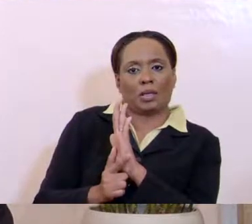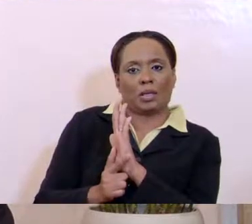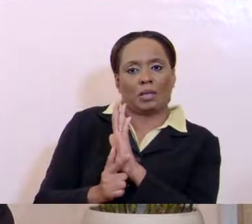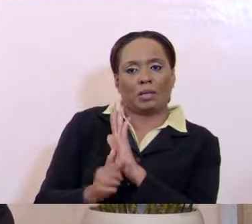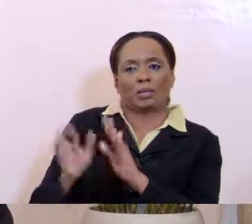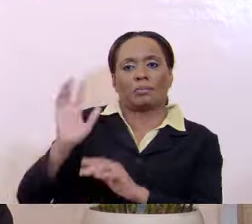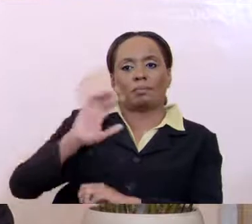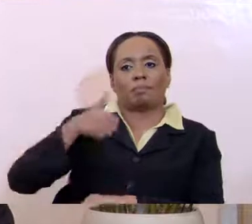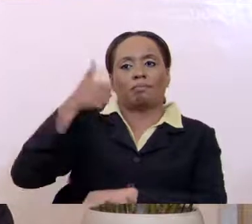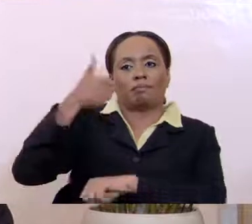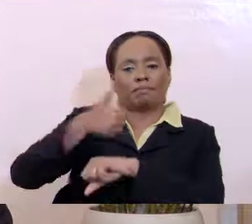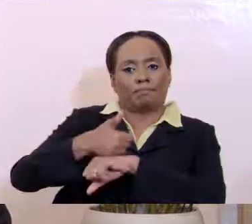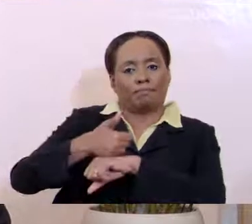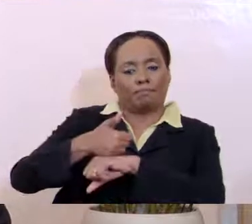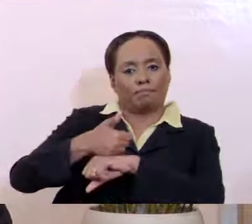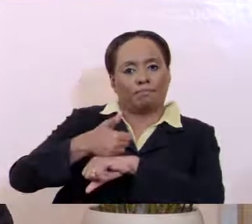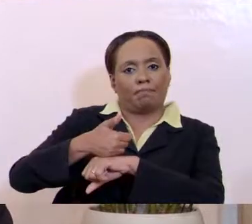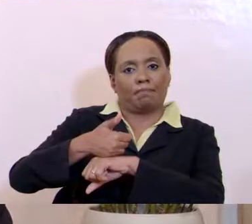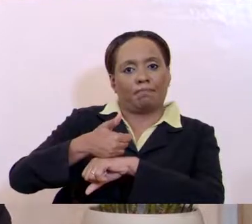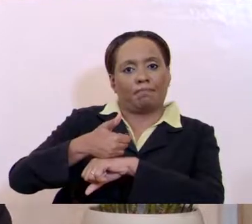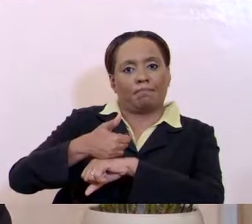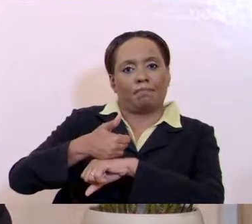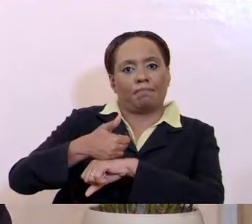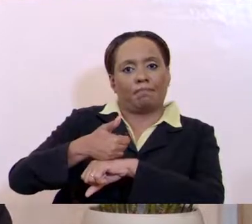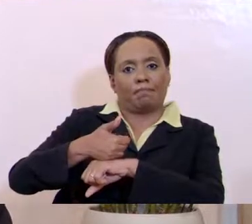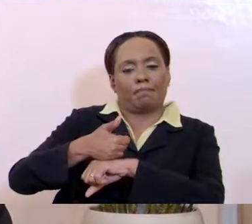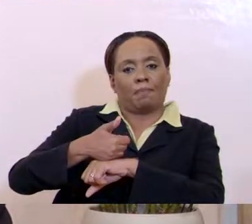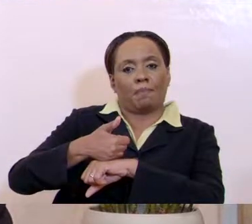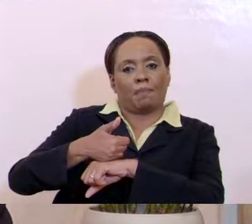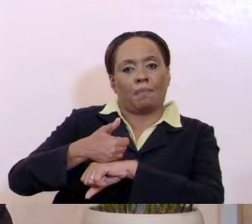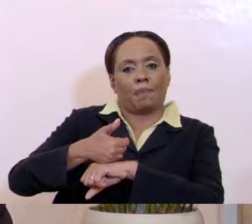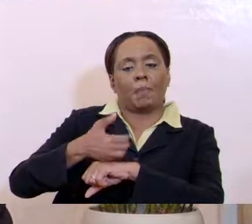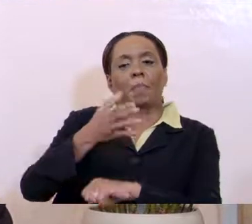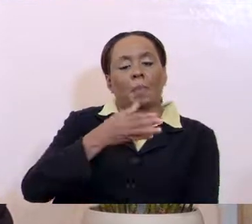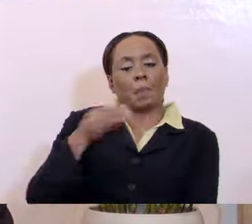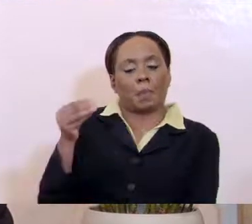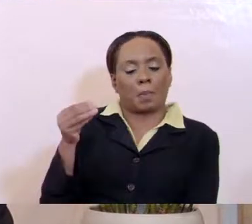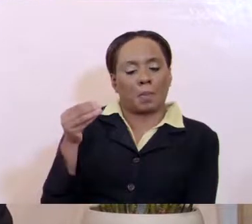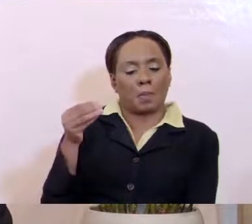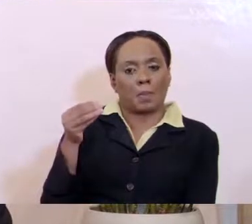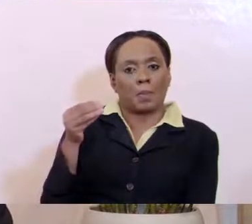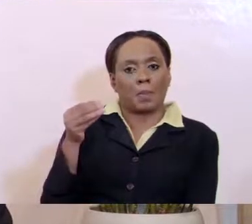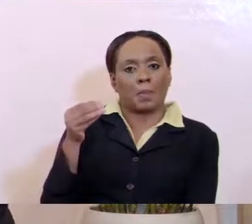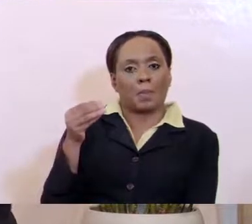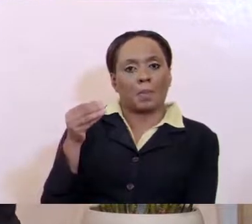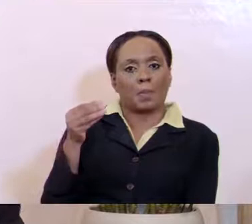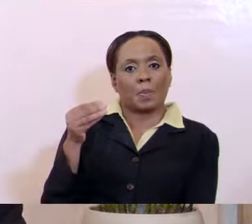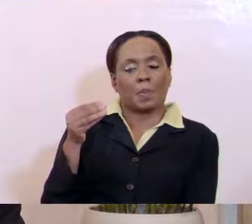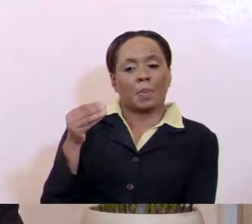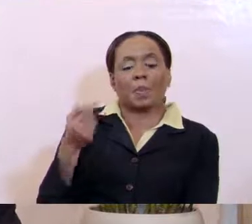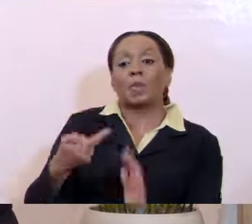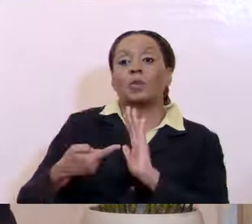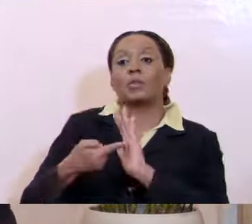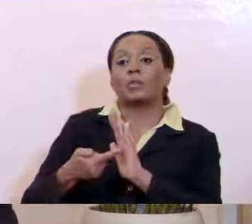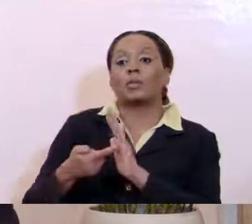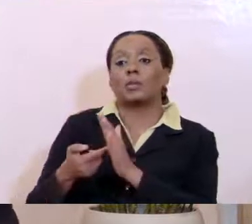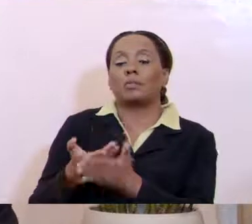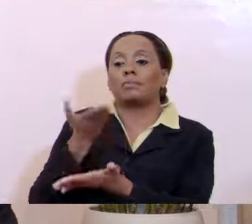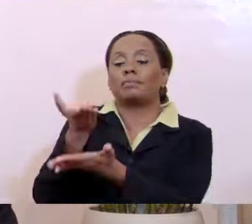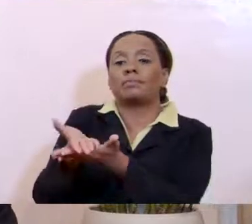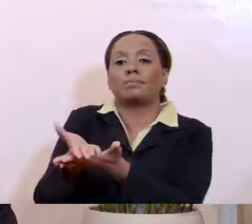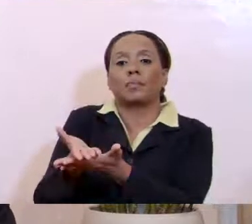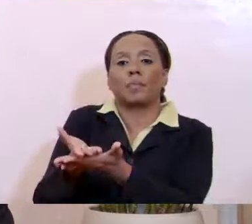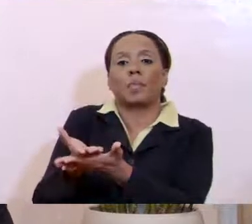enacted a statute, and the executive will have settled what the maximum